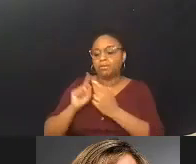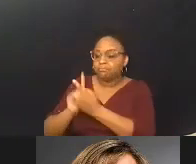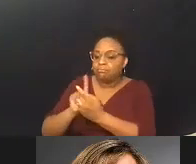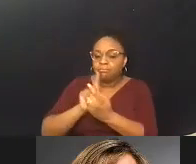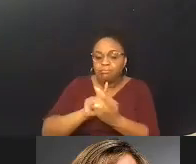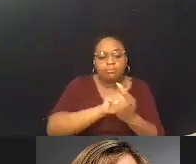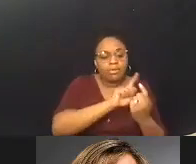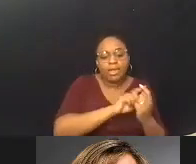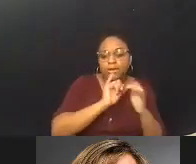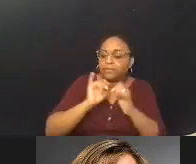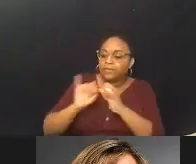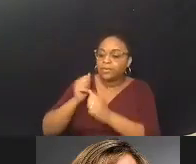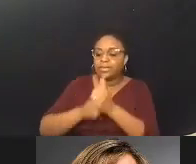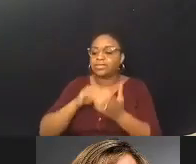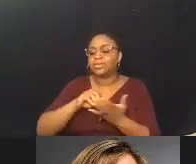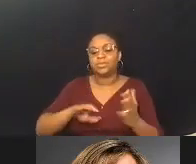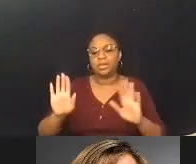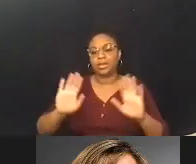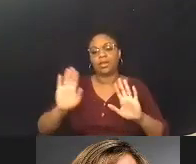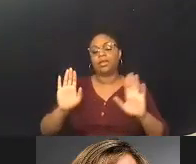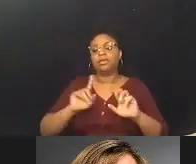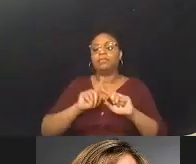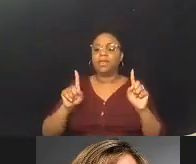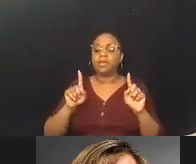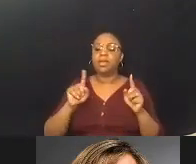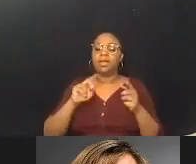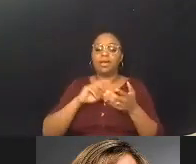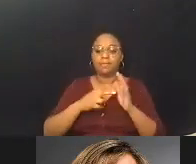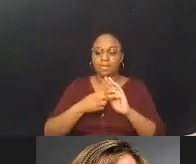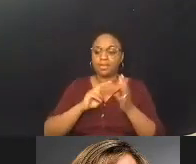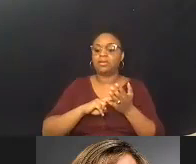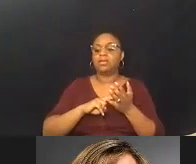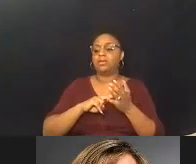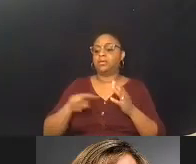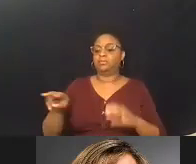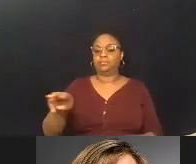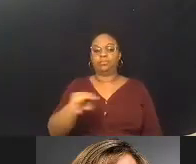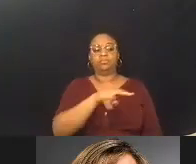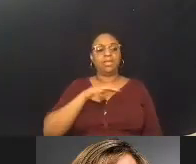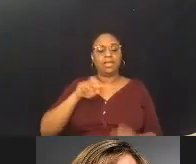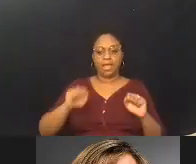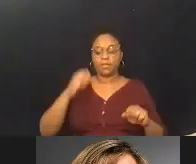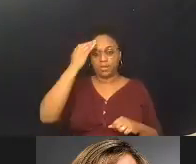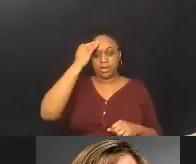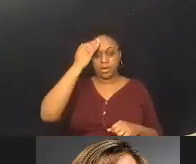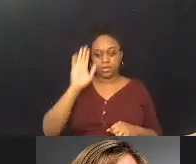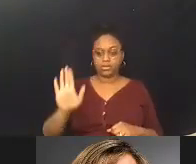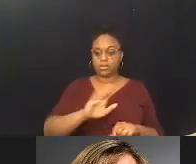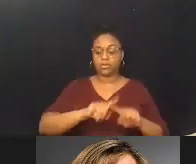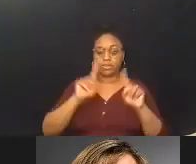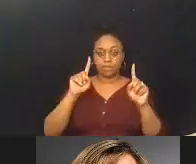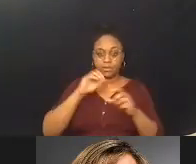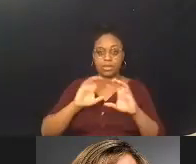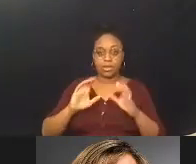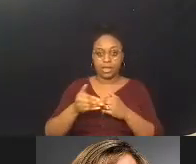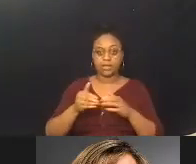from them, but just being able to acknowledge their difference in the classroom would go a